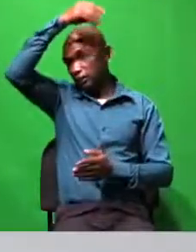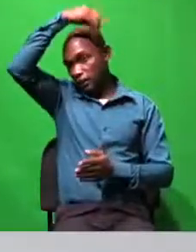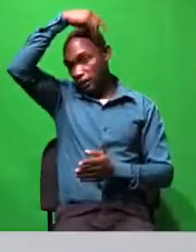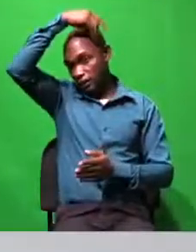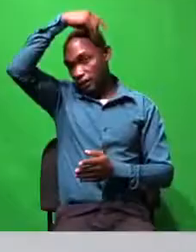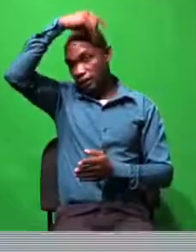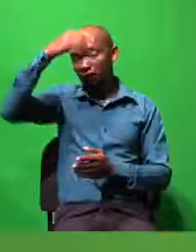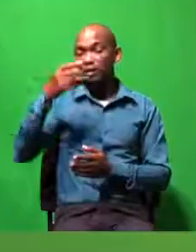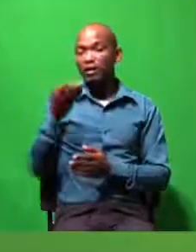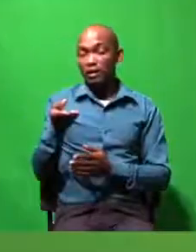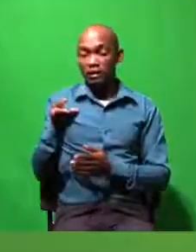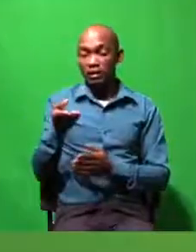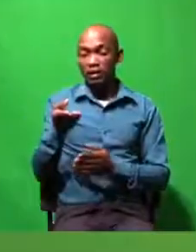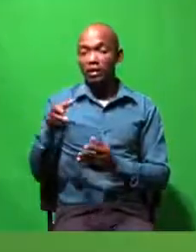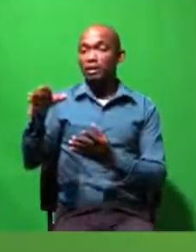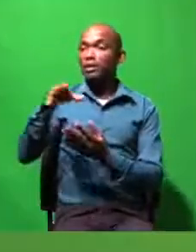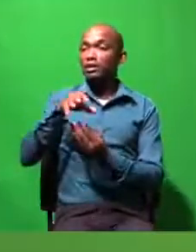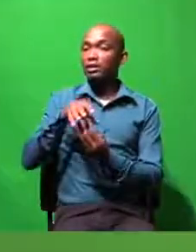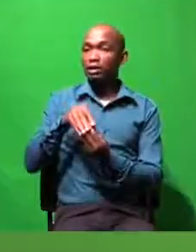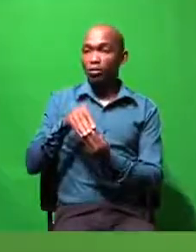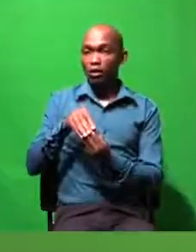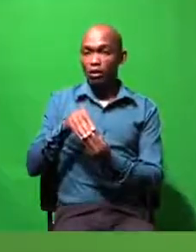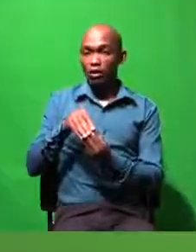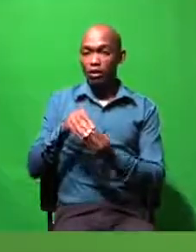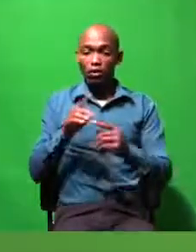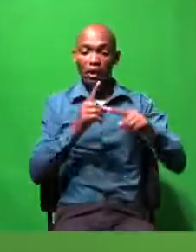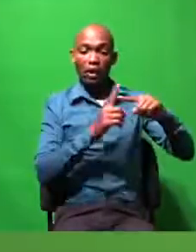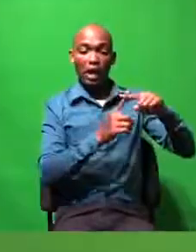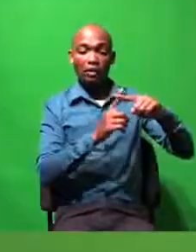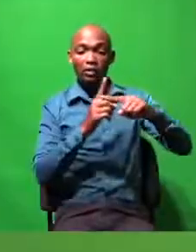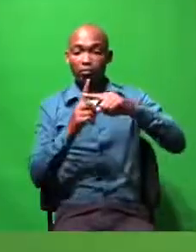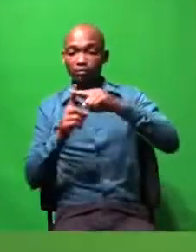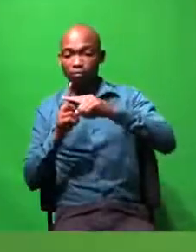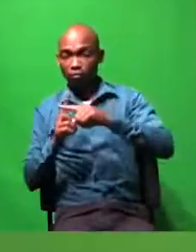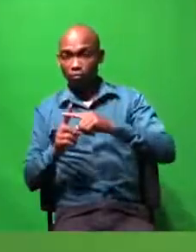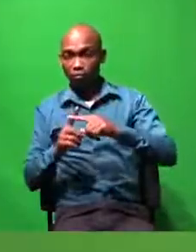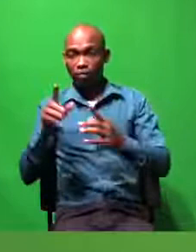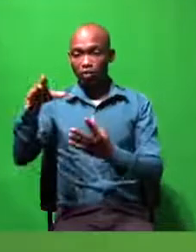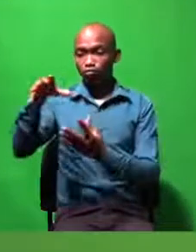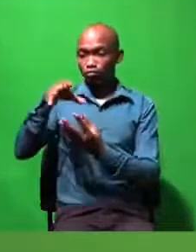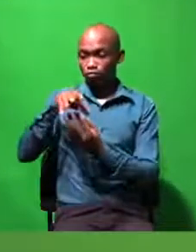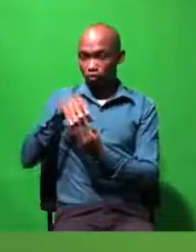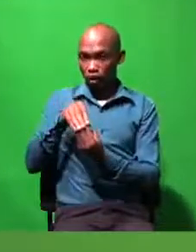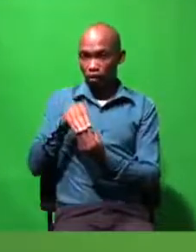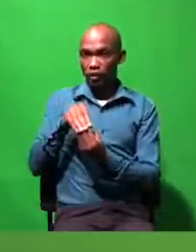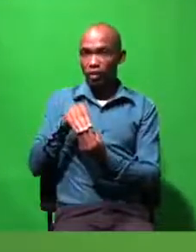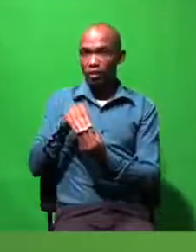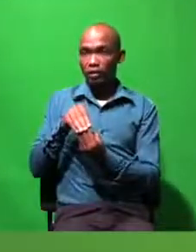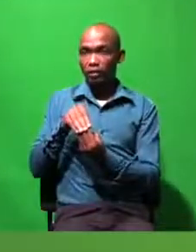degrees is equal to, we can add 140 plus